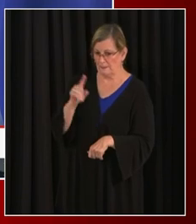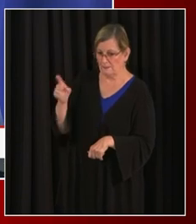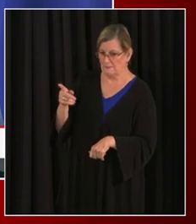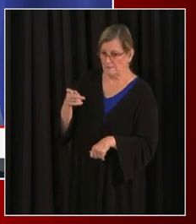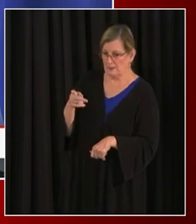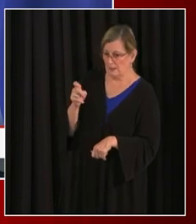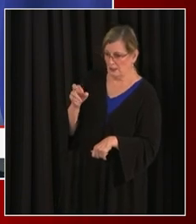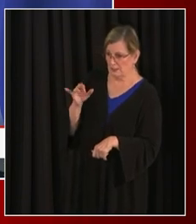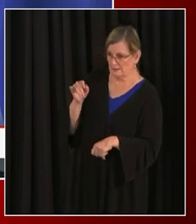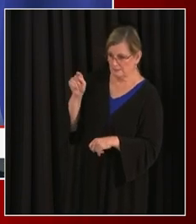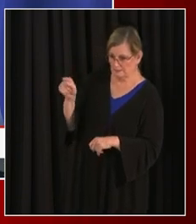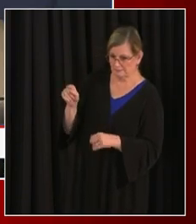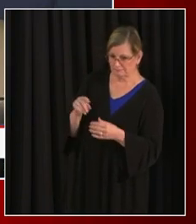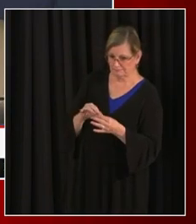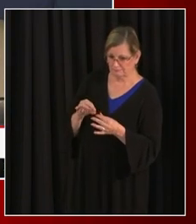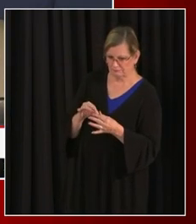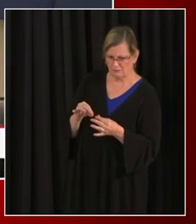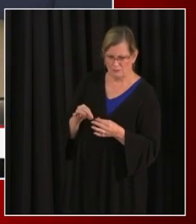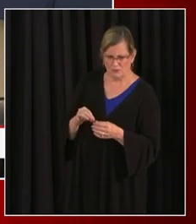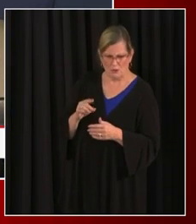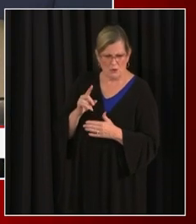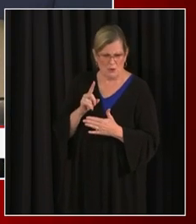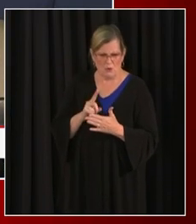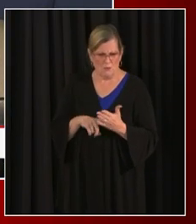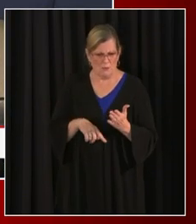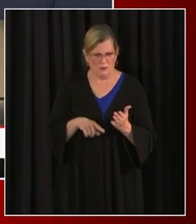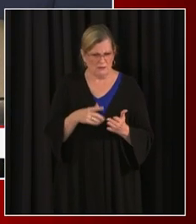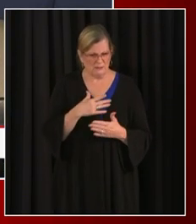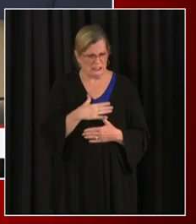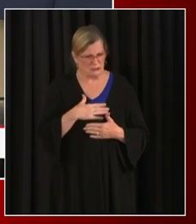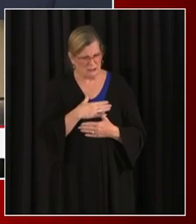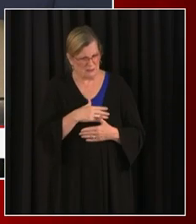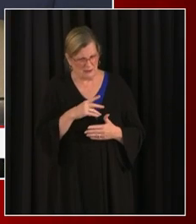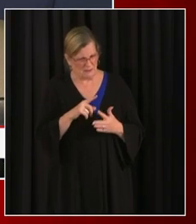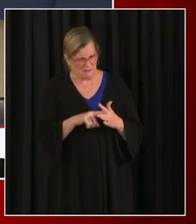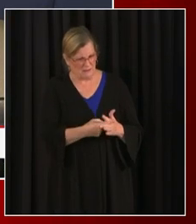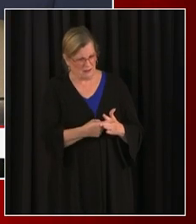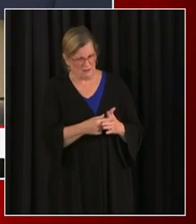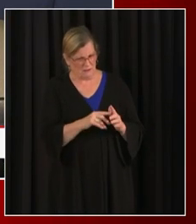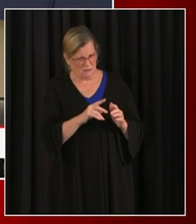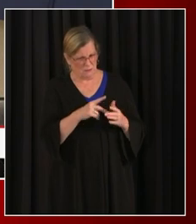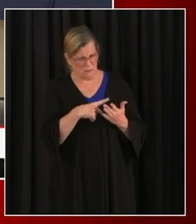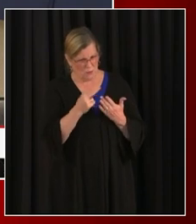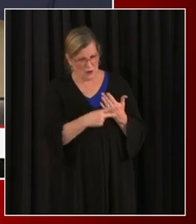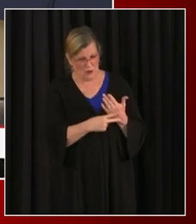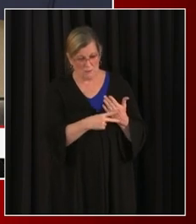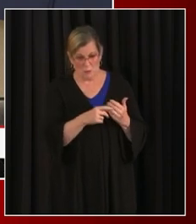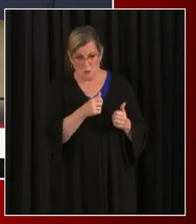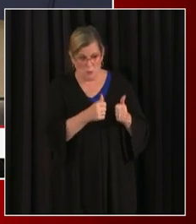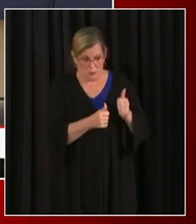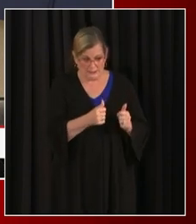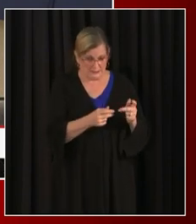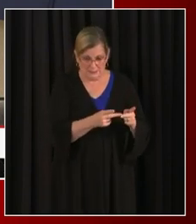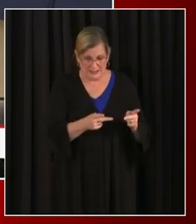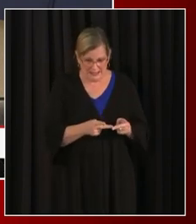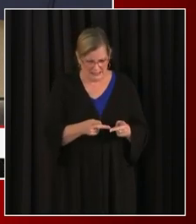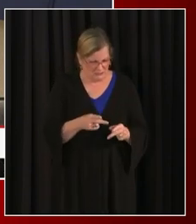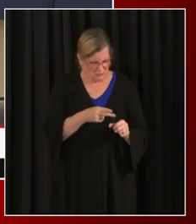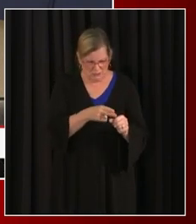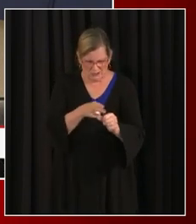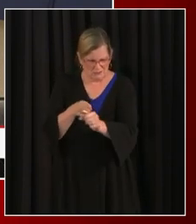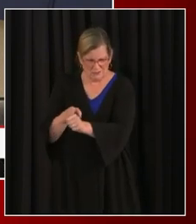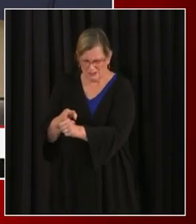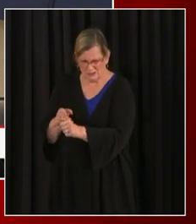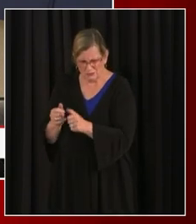two questions. One is for the entertainment pilot program. How did you choose which venues got to participate? And